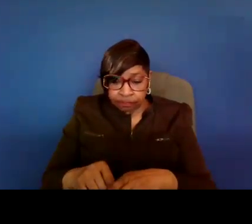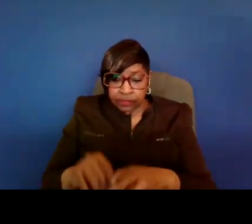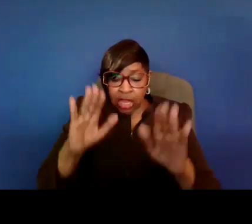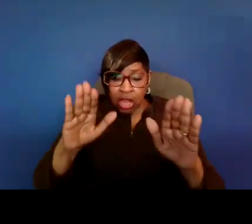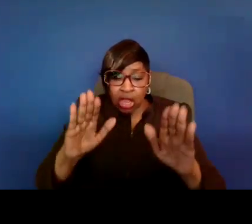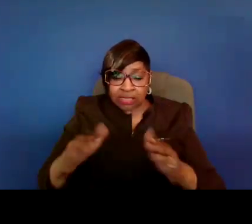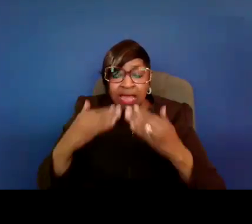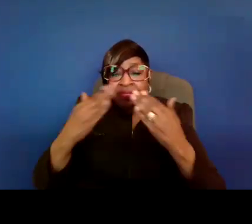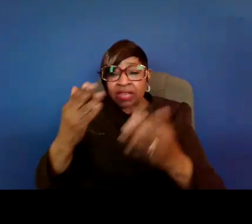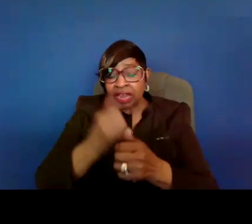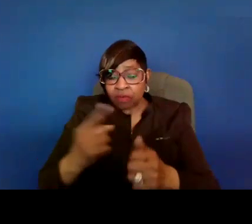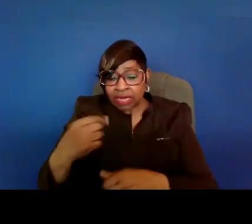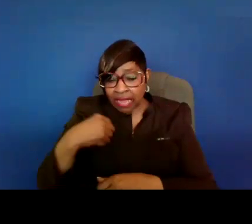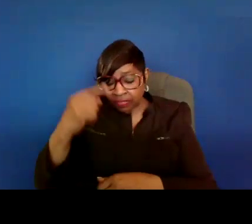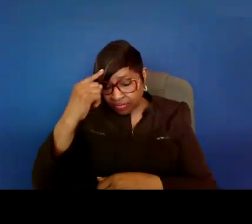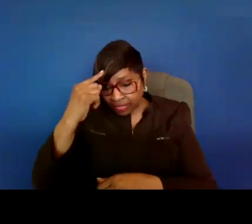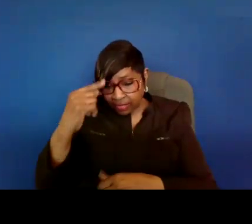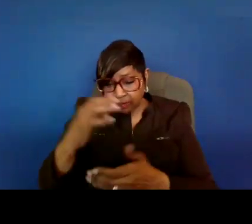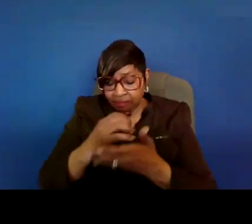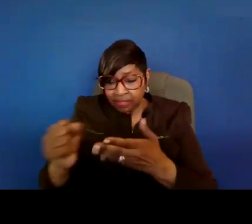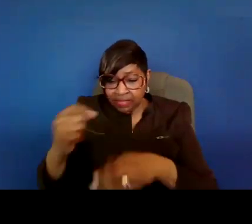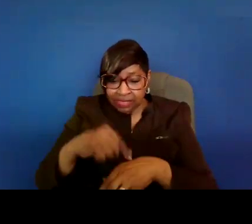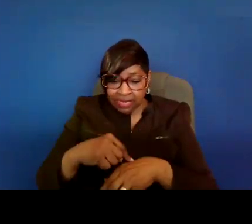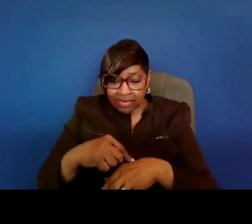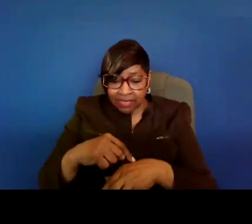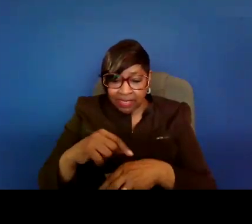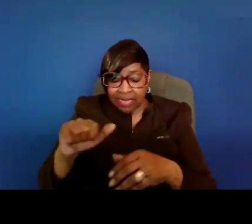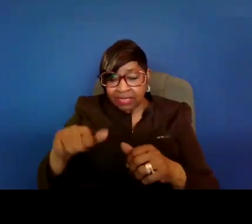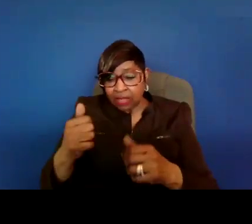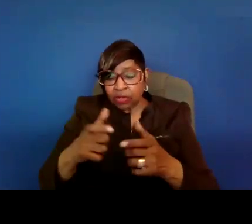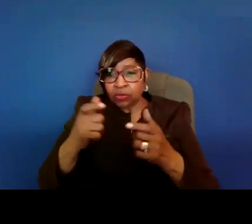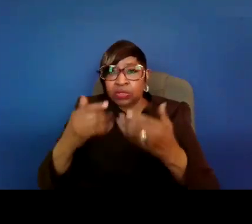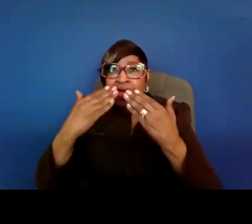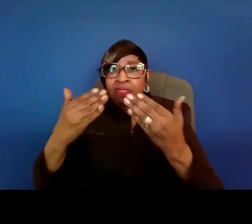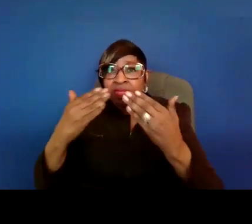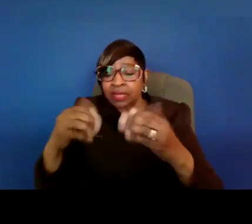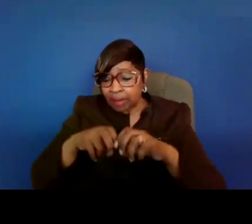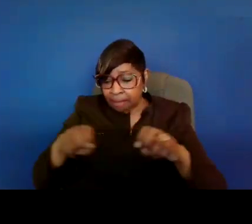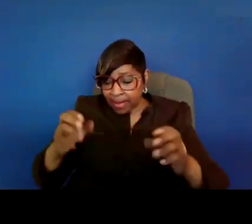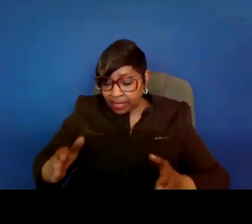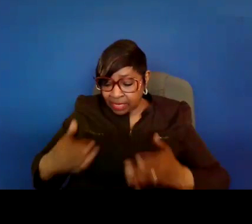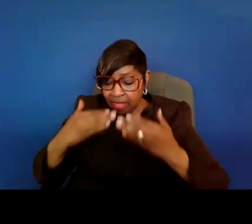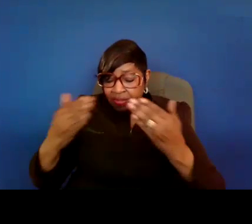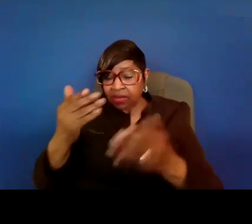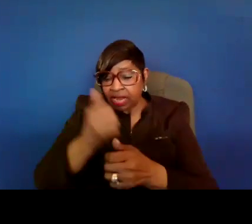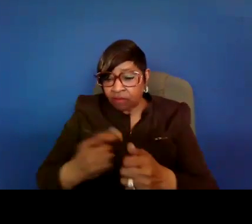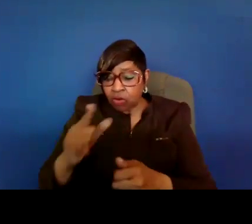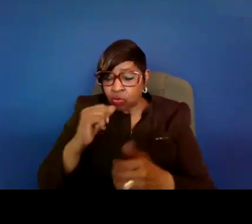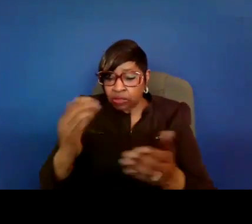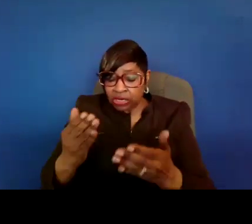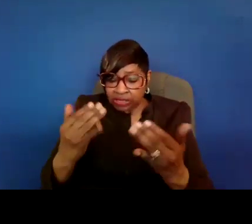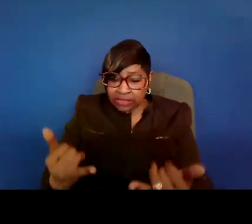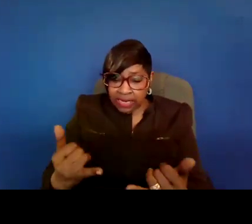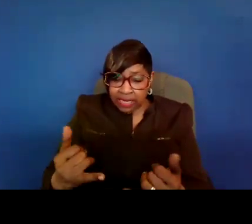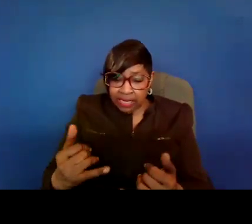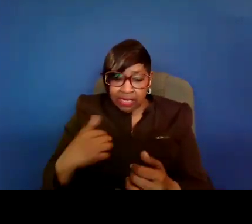Awesome. Thank you, everyone. I think we're about at time, so I just want to give another huge thank you to our panelists. Thank you to everyone who is here today. I'm